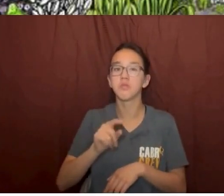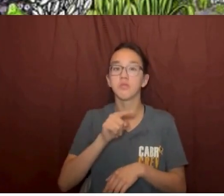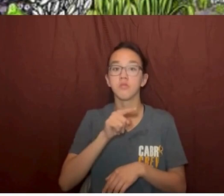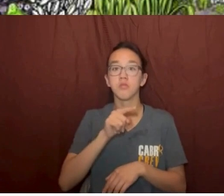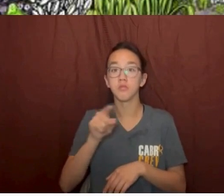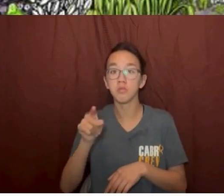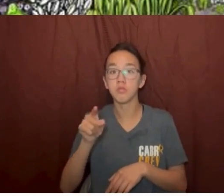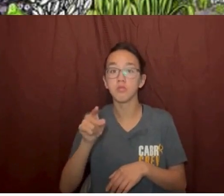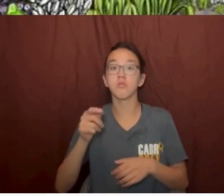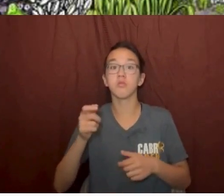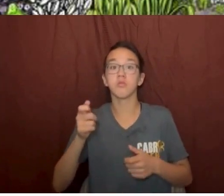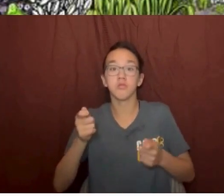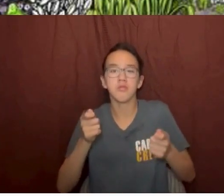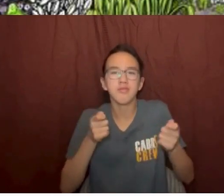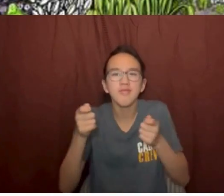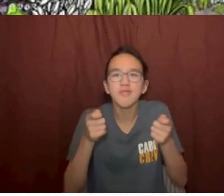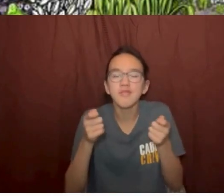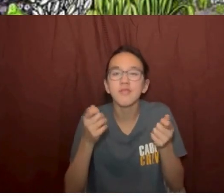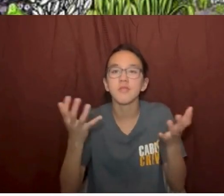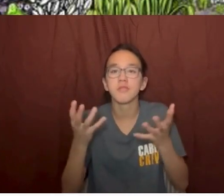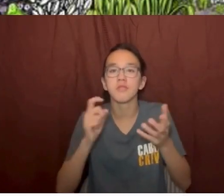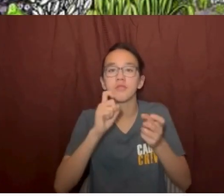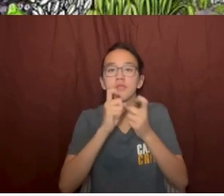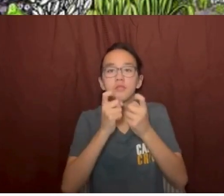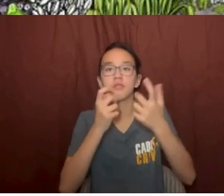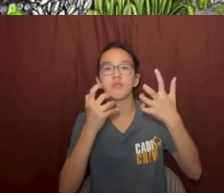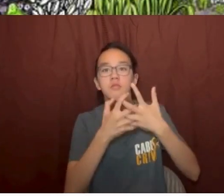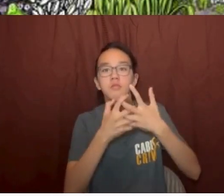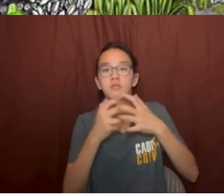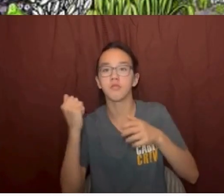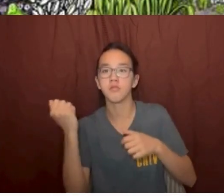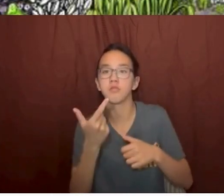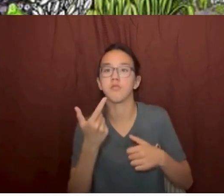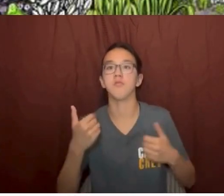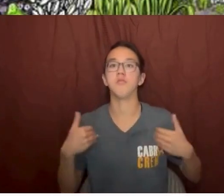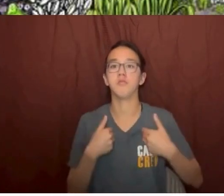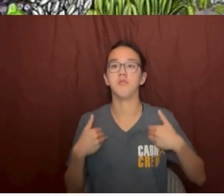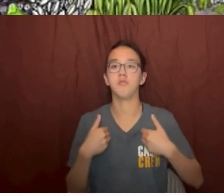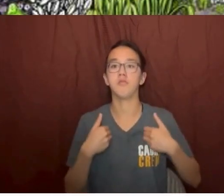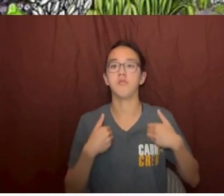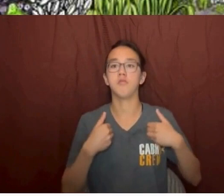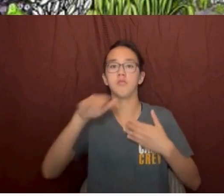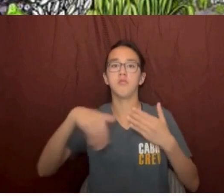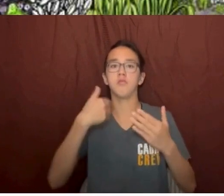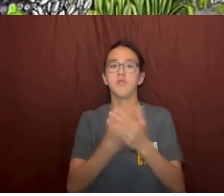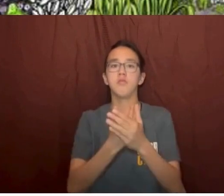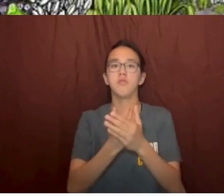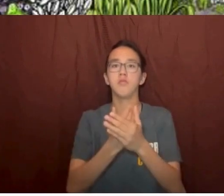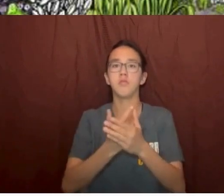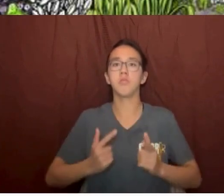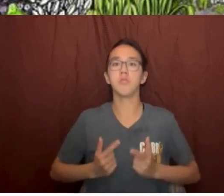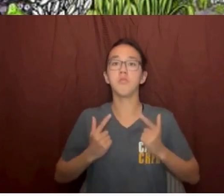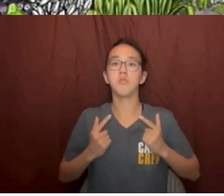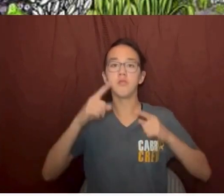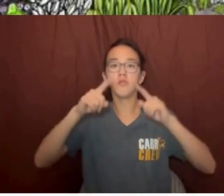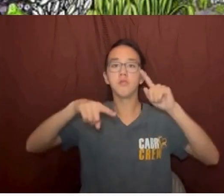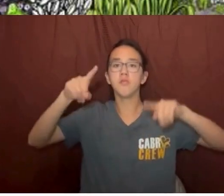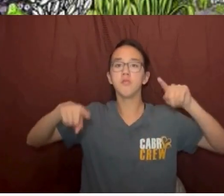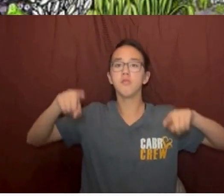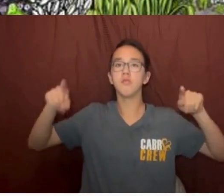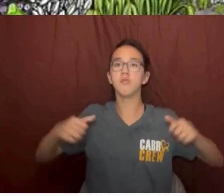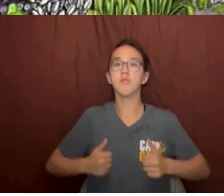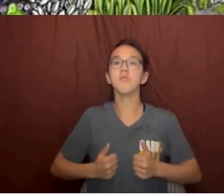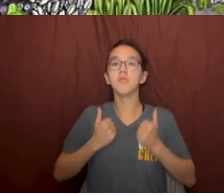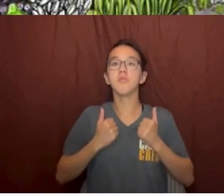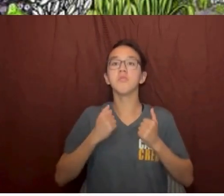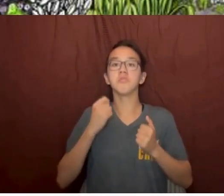is. And they dictate what adaptations all the species, all the